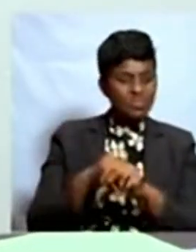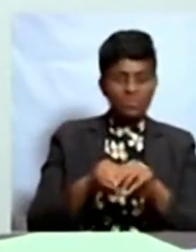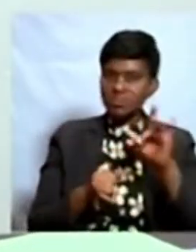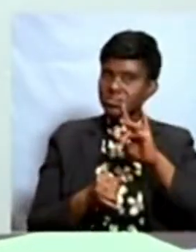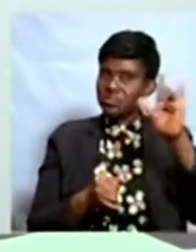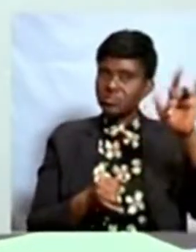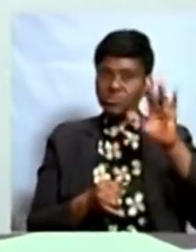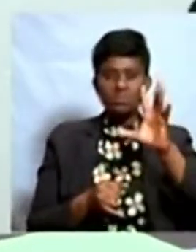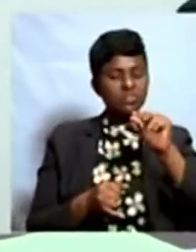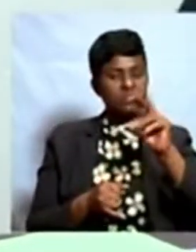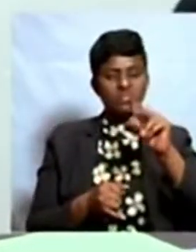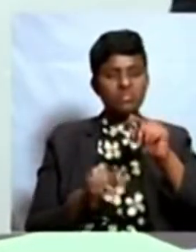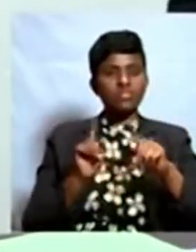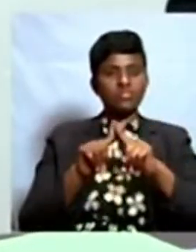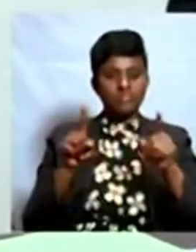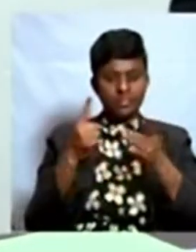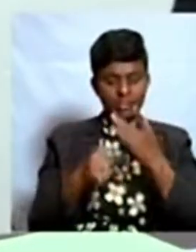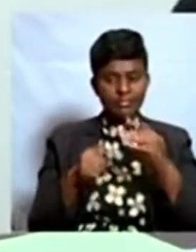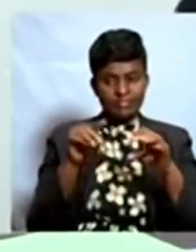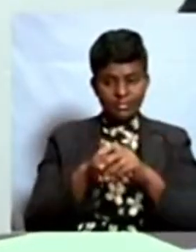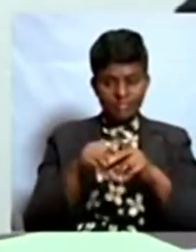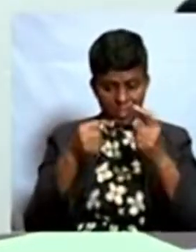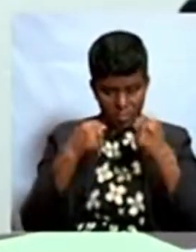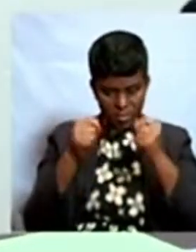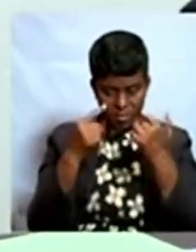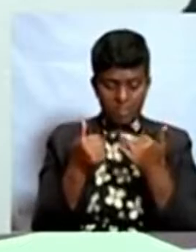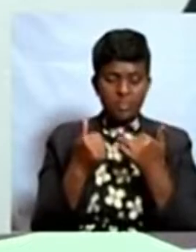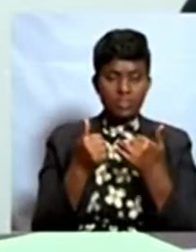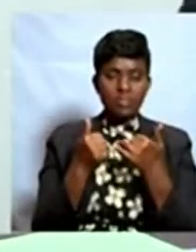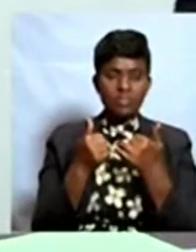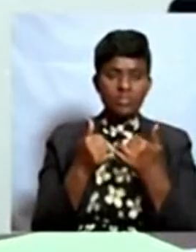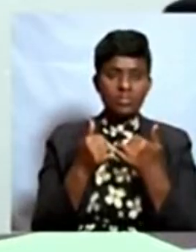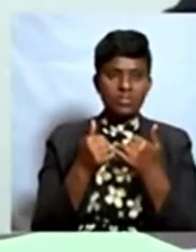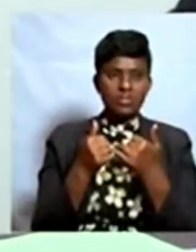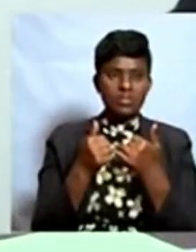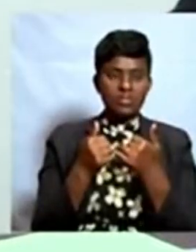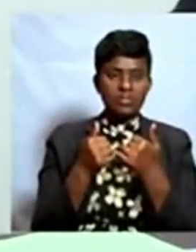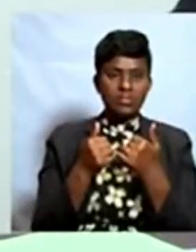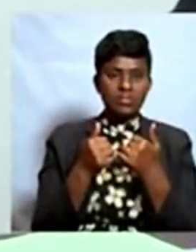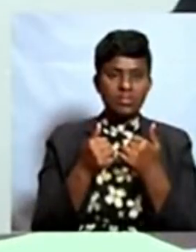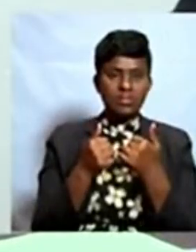aircrafts, but in trying to,